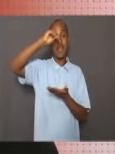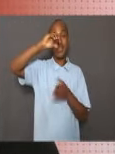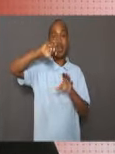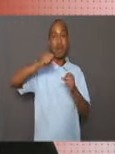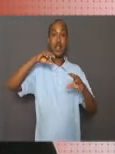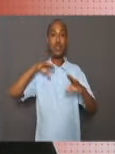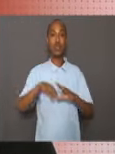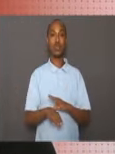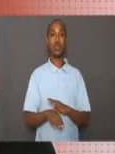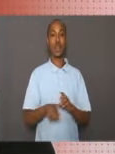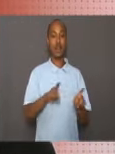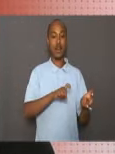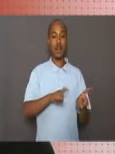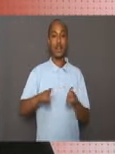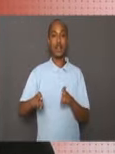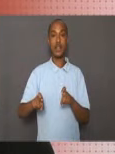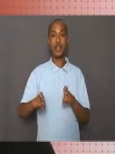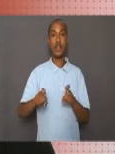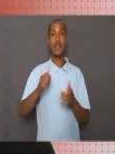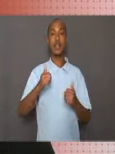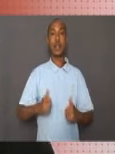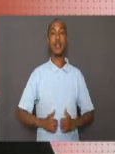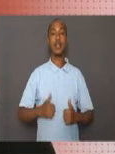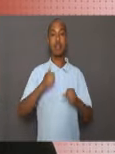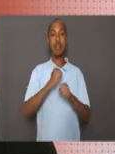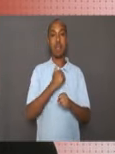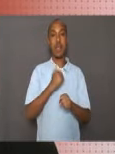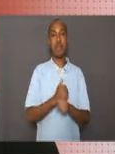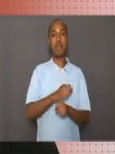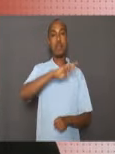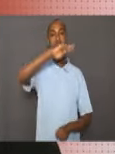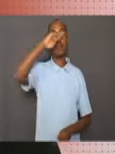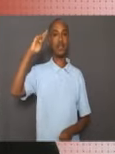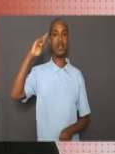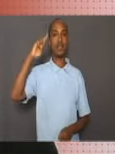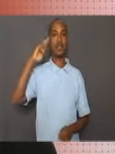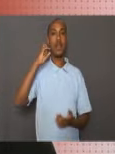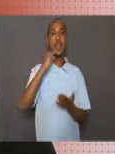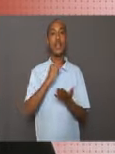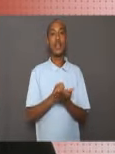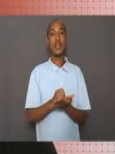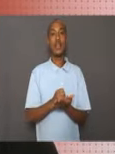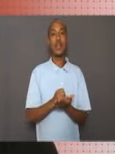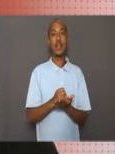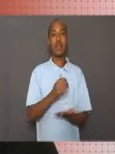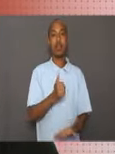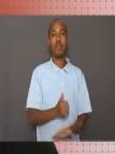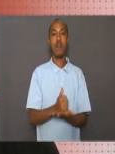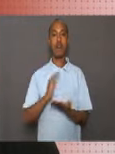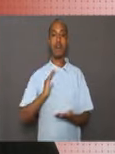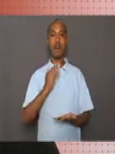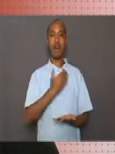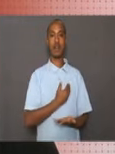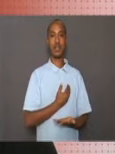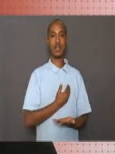breakthroughs in research that have been made, because It will provide us